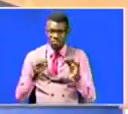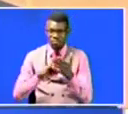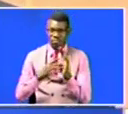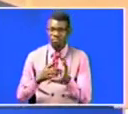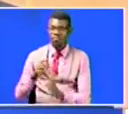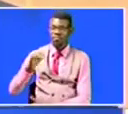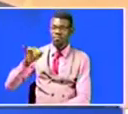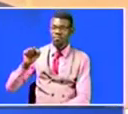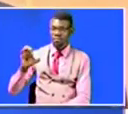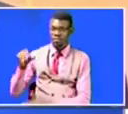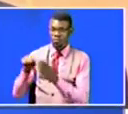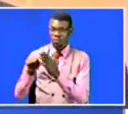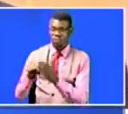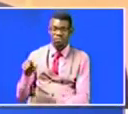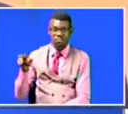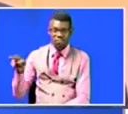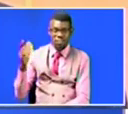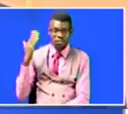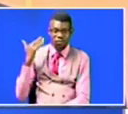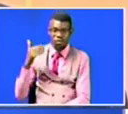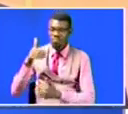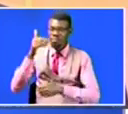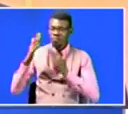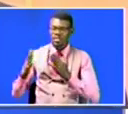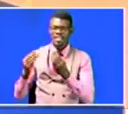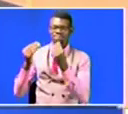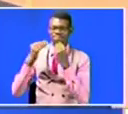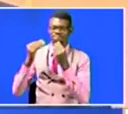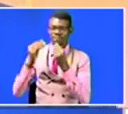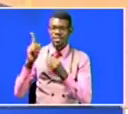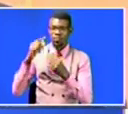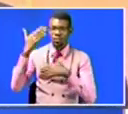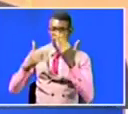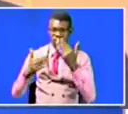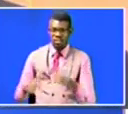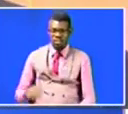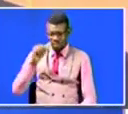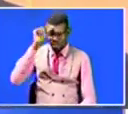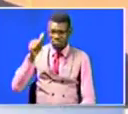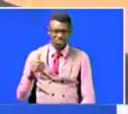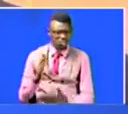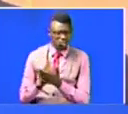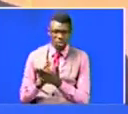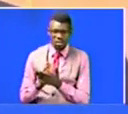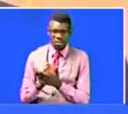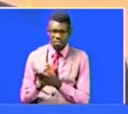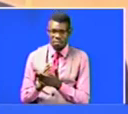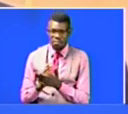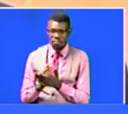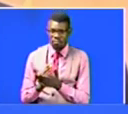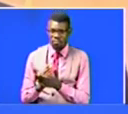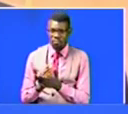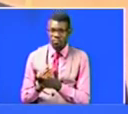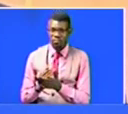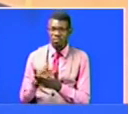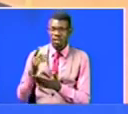my professor at the University of Nairobi and a brilliant person. But the allegations leveled against him, certainly even where they have